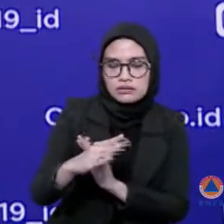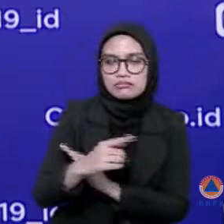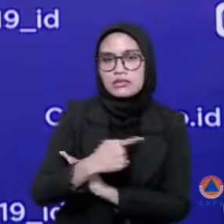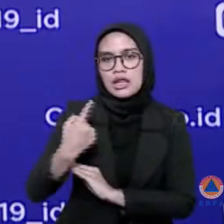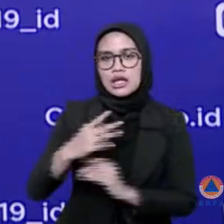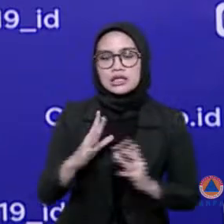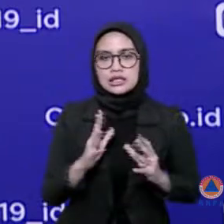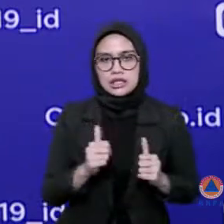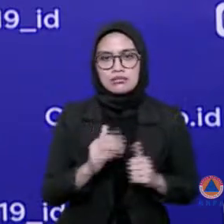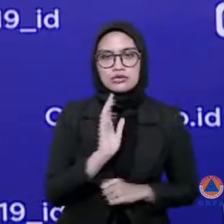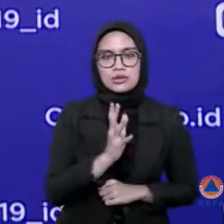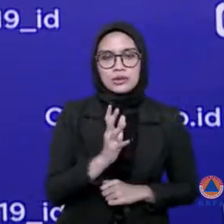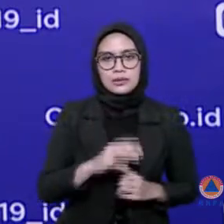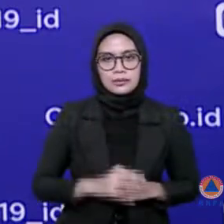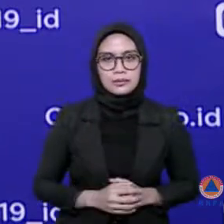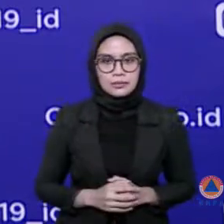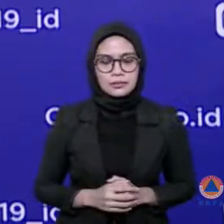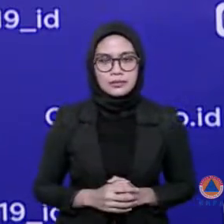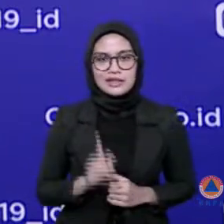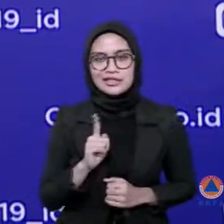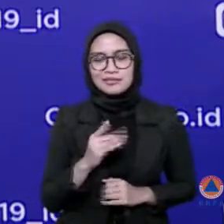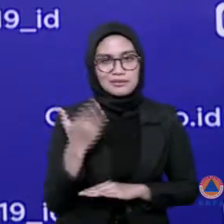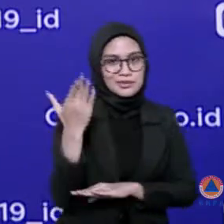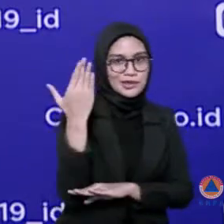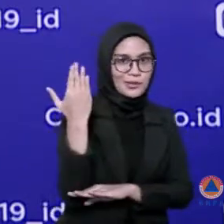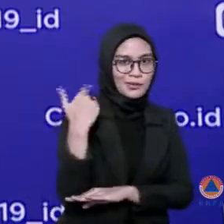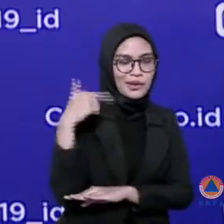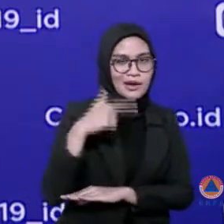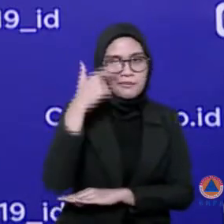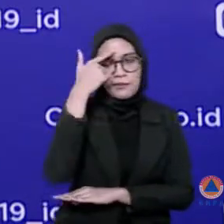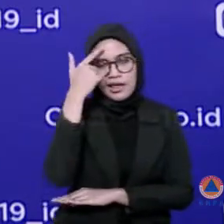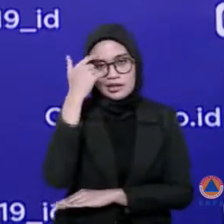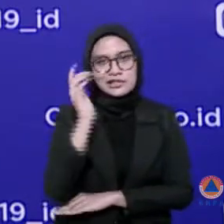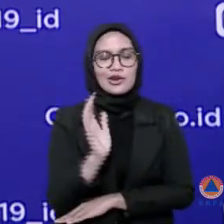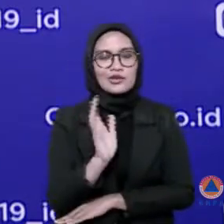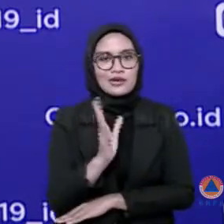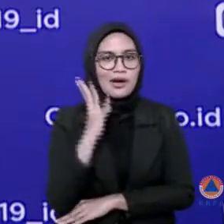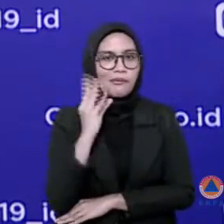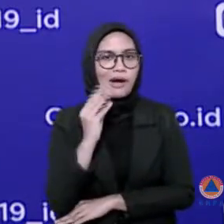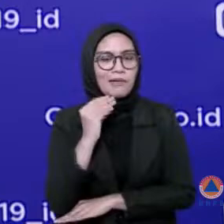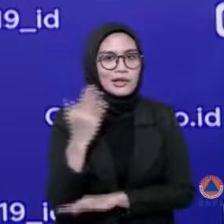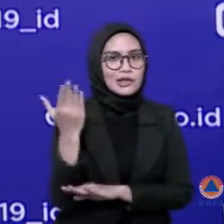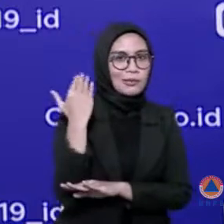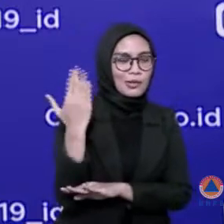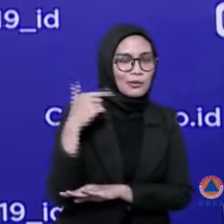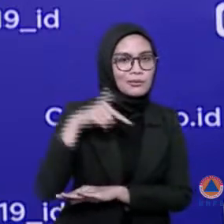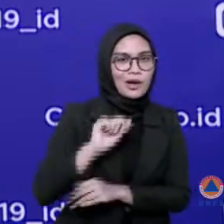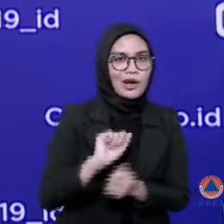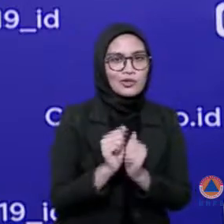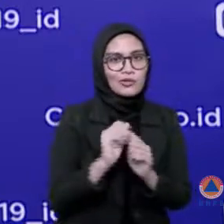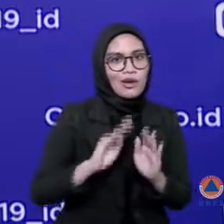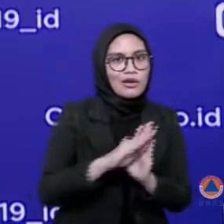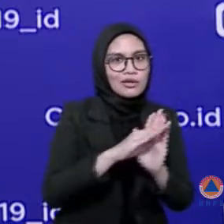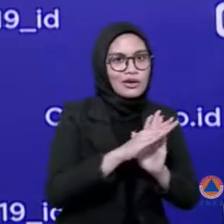the second peak that we experience. We have the backup system with the centralized